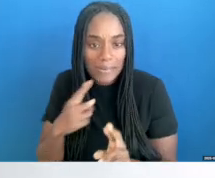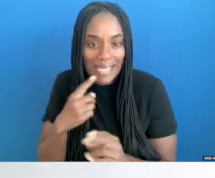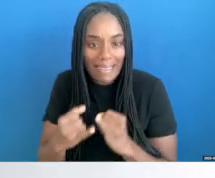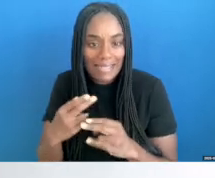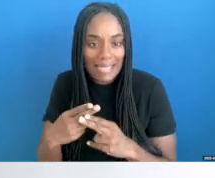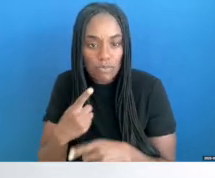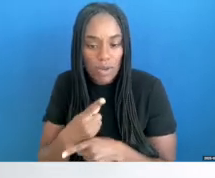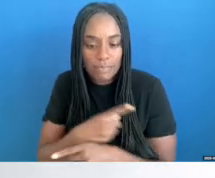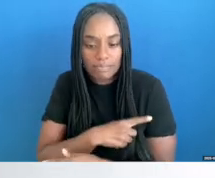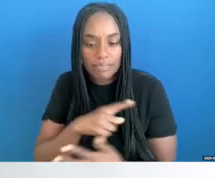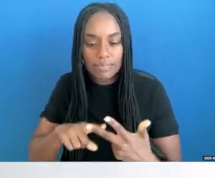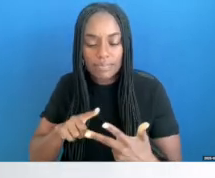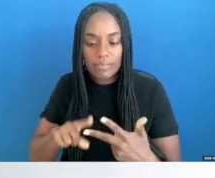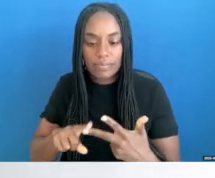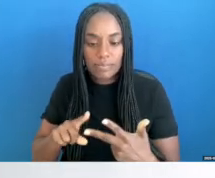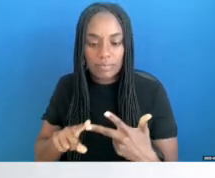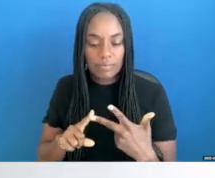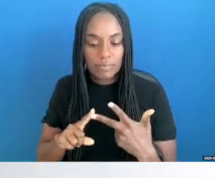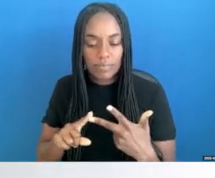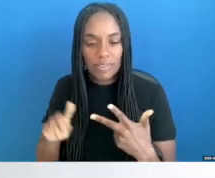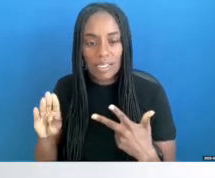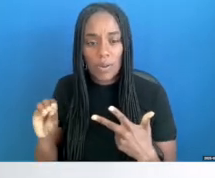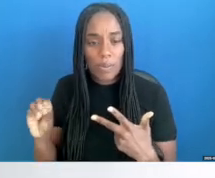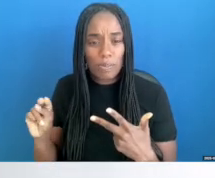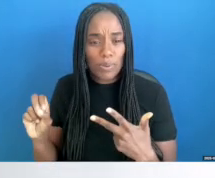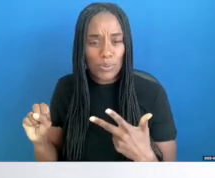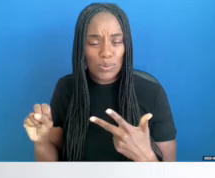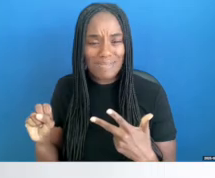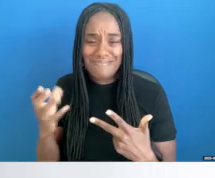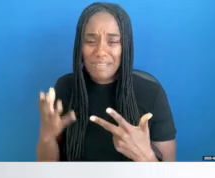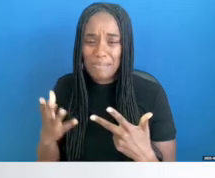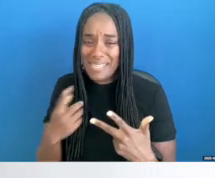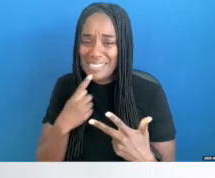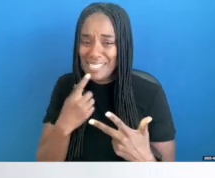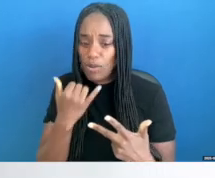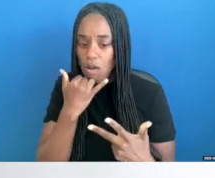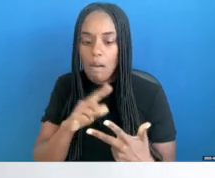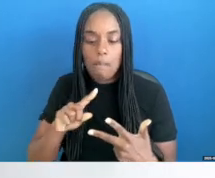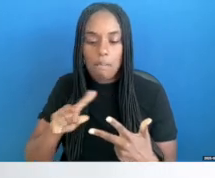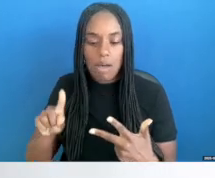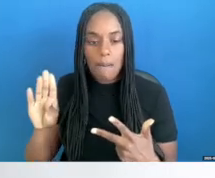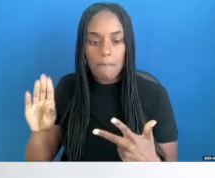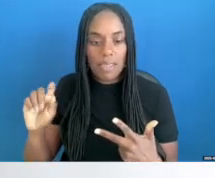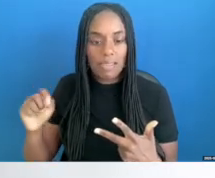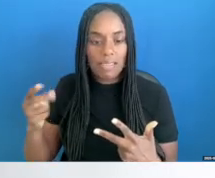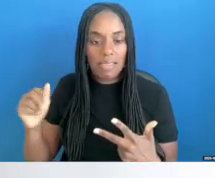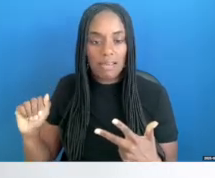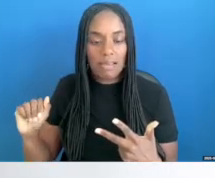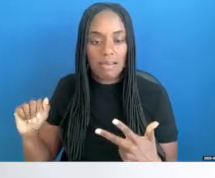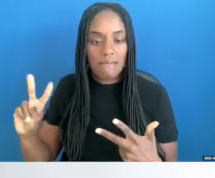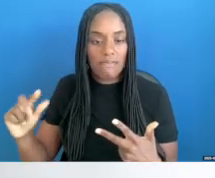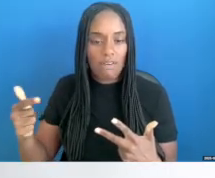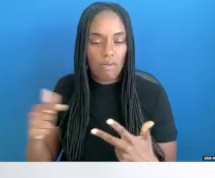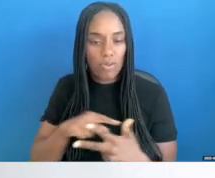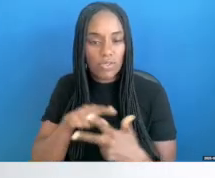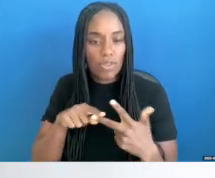one is Boons. I'm probably going to butcher this too, but Bethavong. Those are the 3 coordinators on the